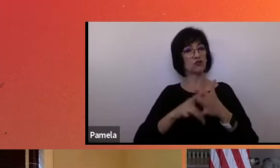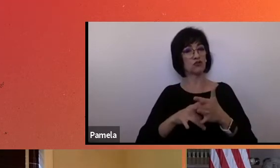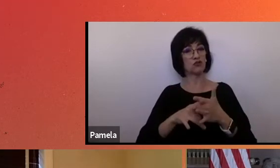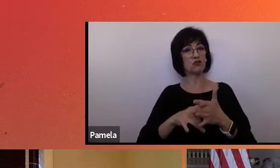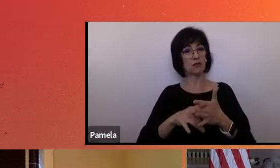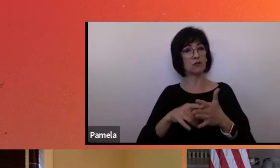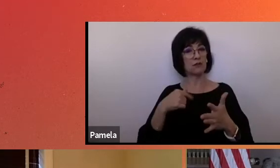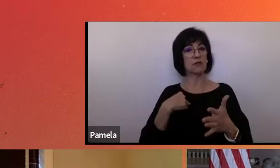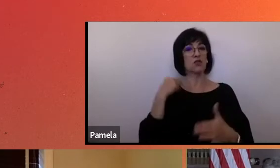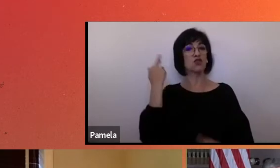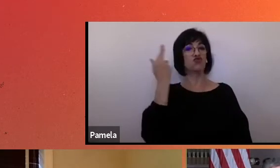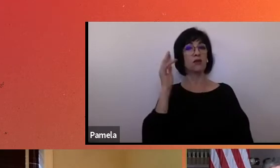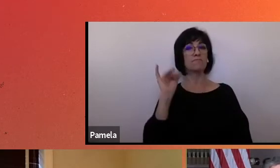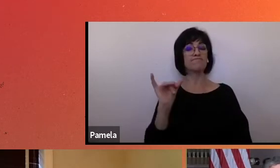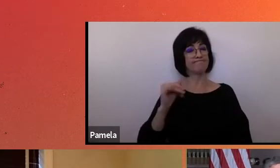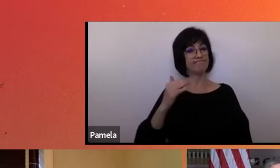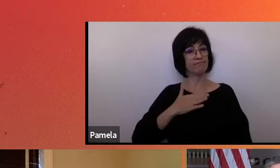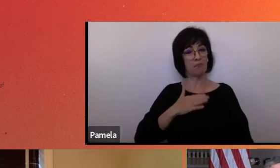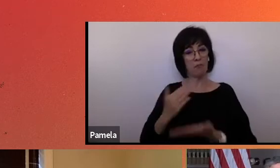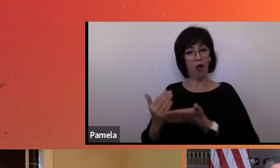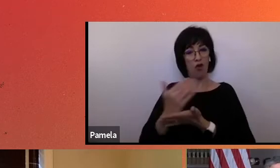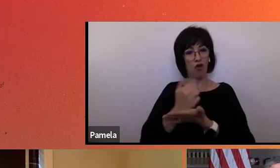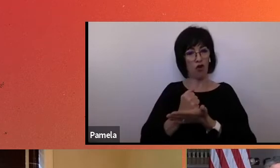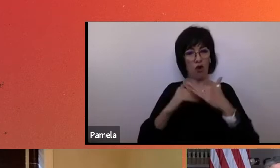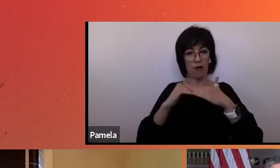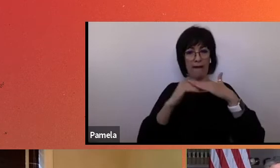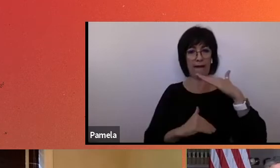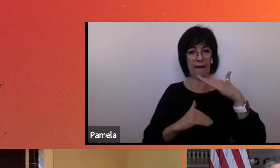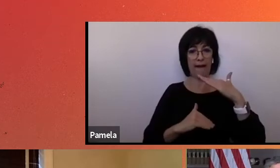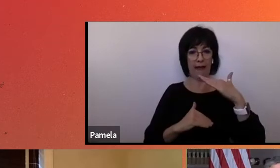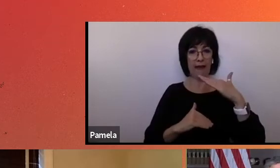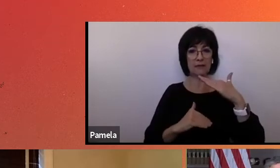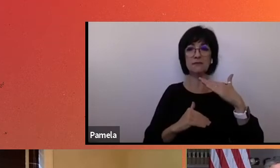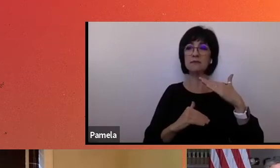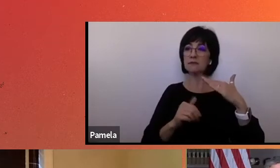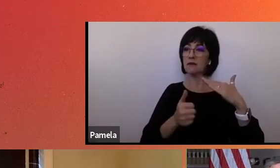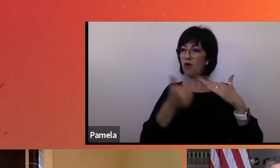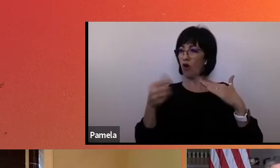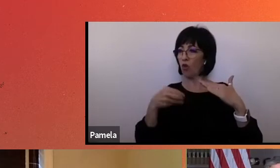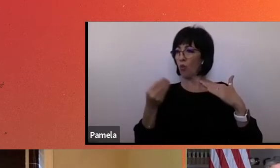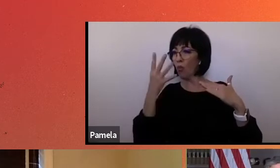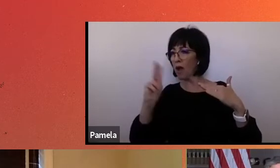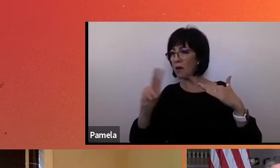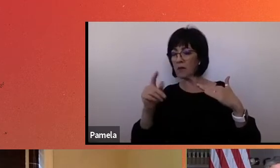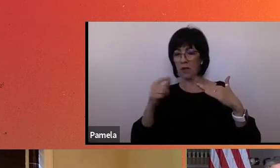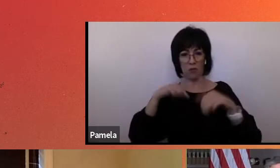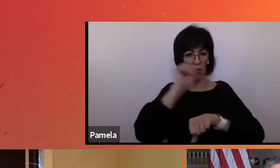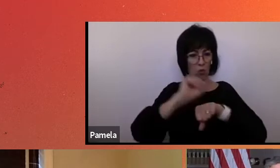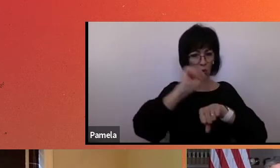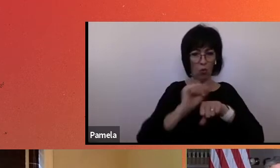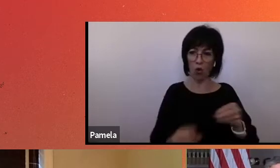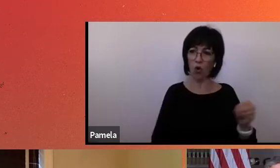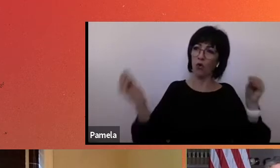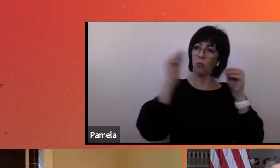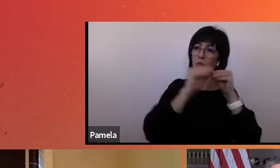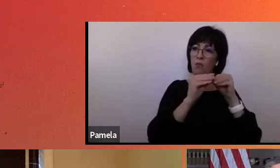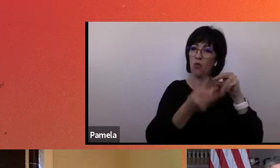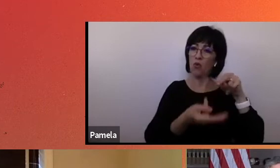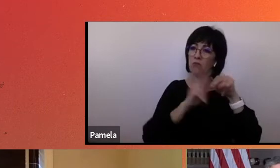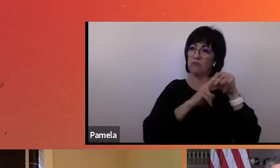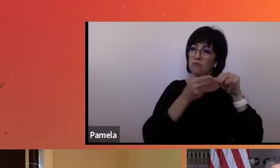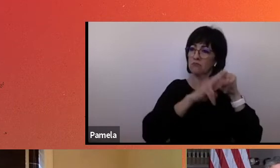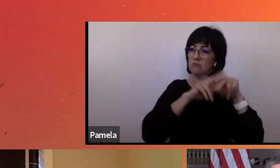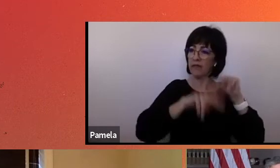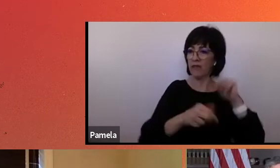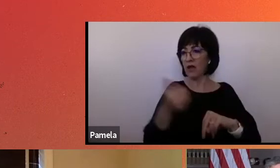less than, even though our work was more than the whites. Even when I started teaching in the state of Delaware, they